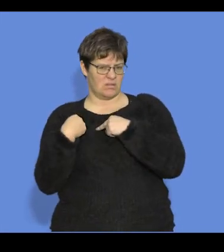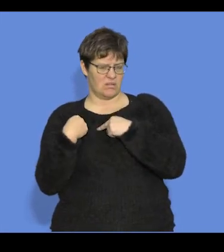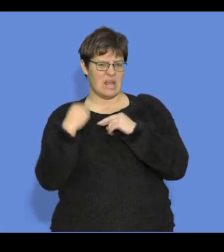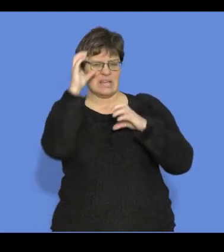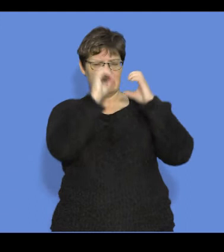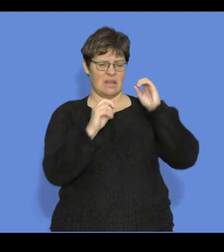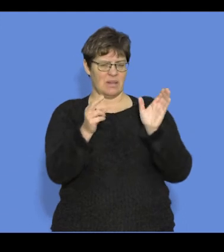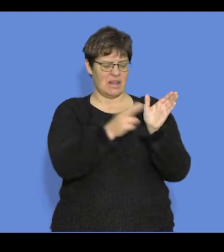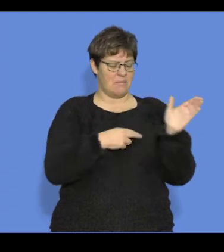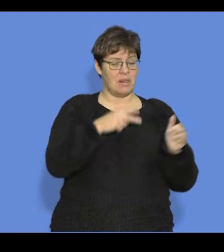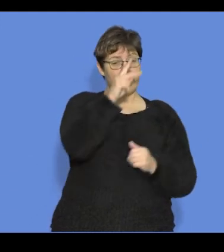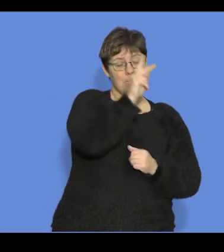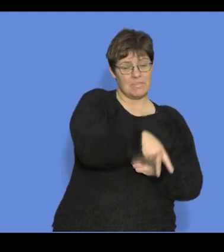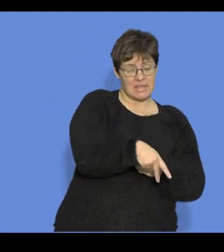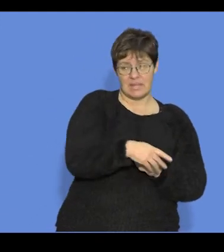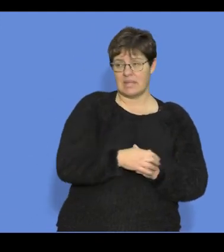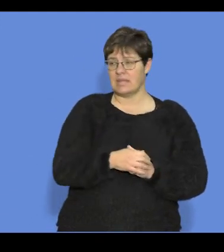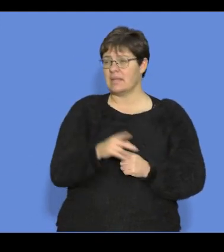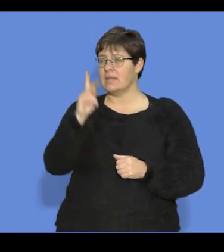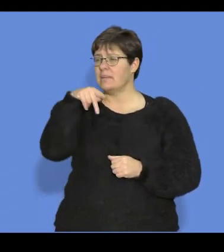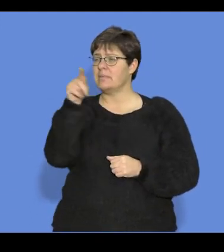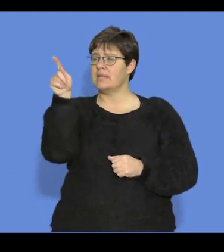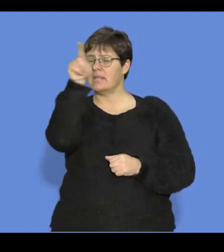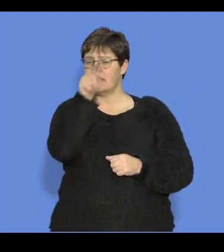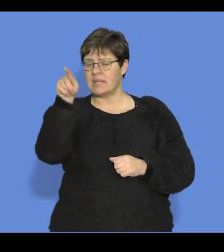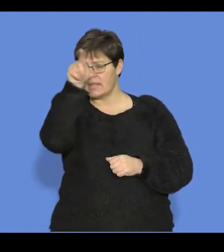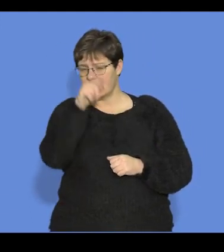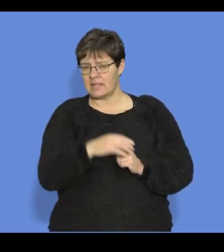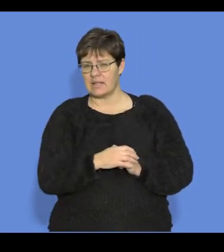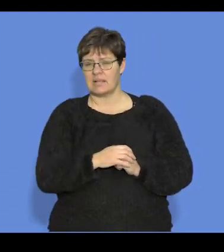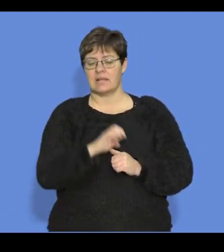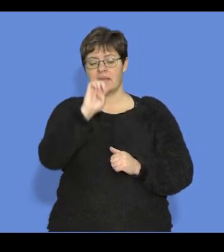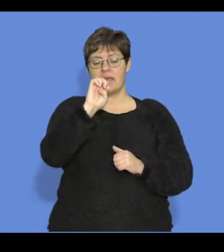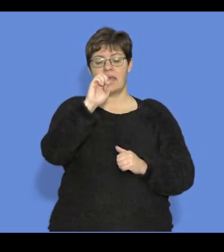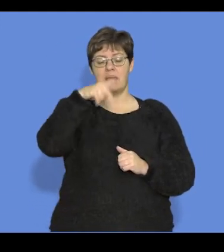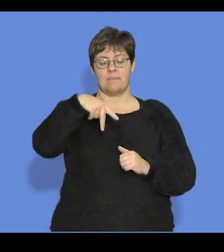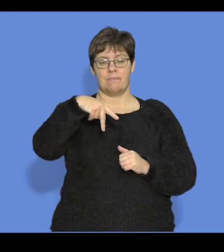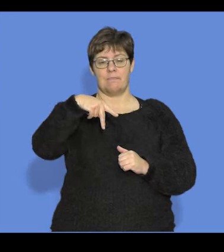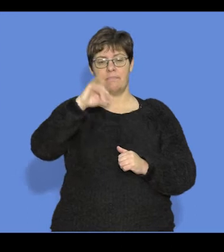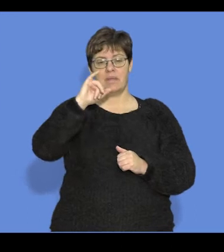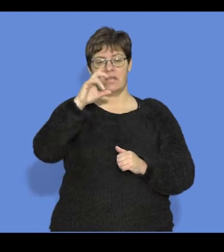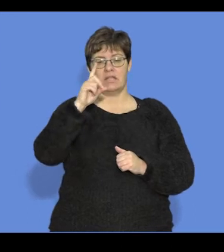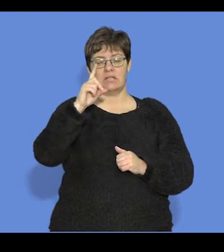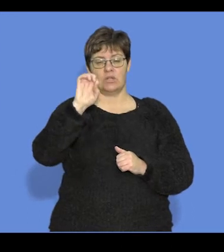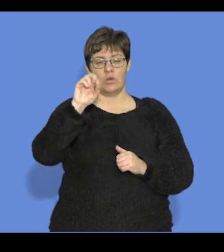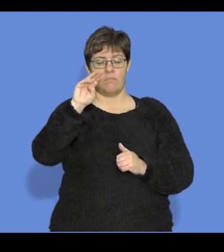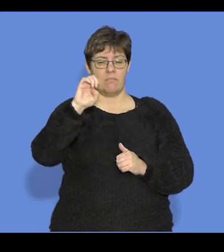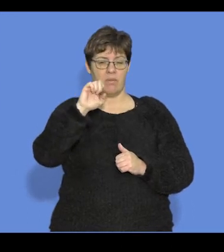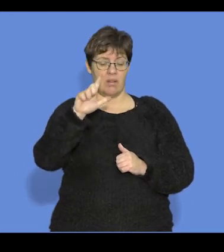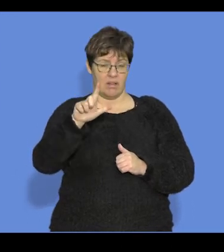labeled P. Okay, so P, that is the epidermal cells, so that would